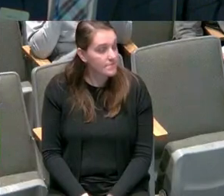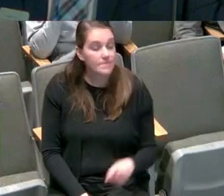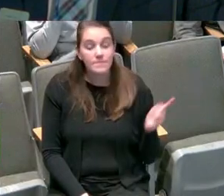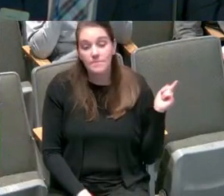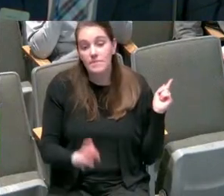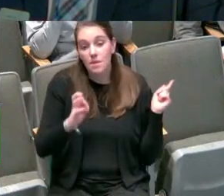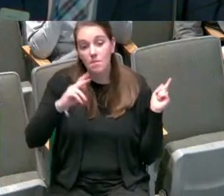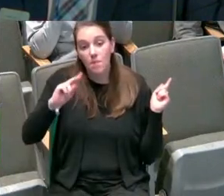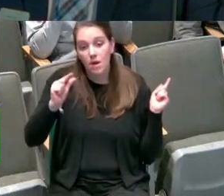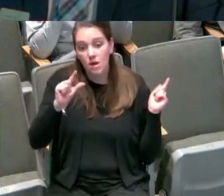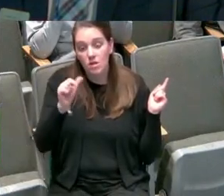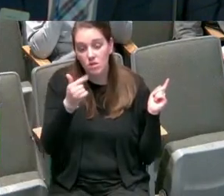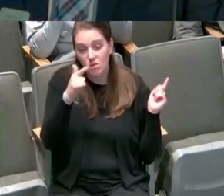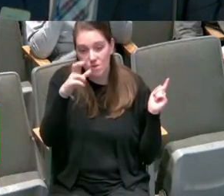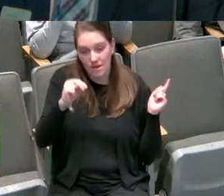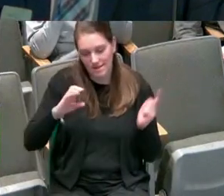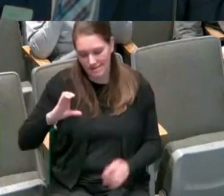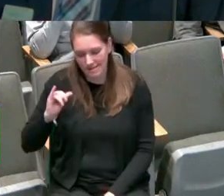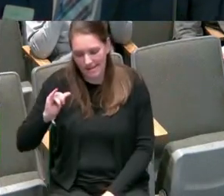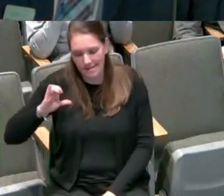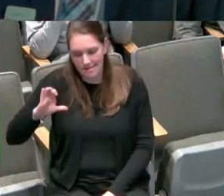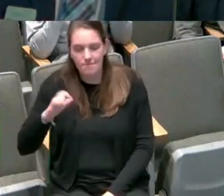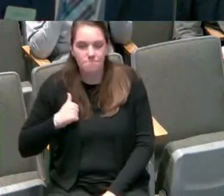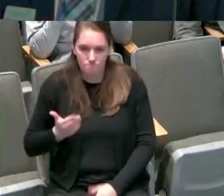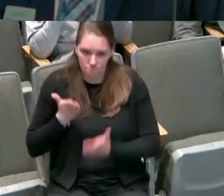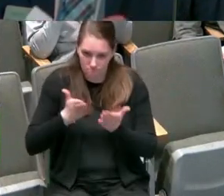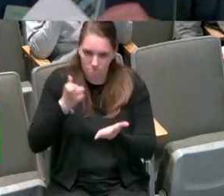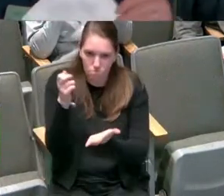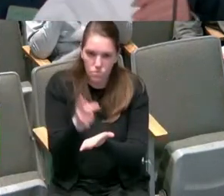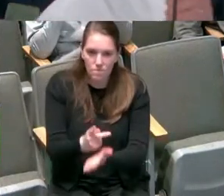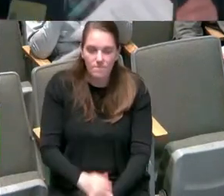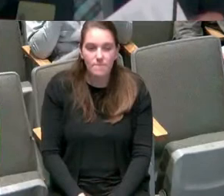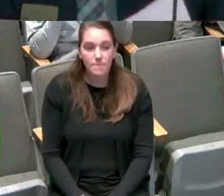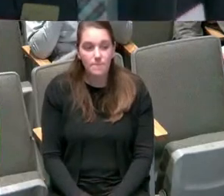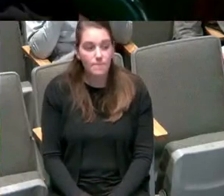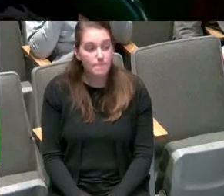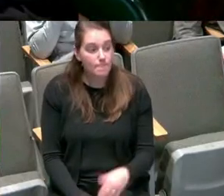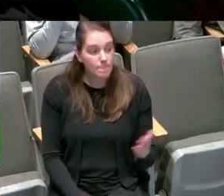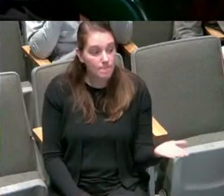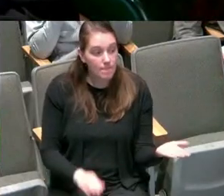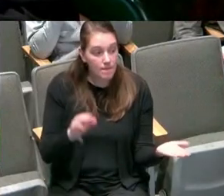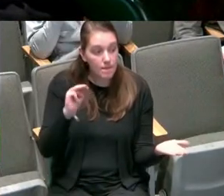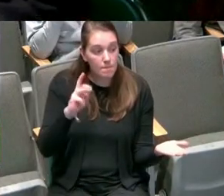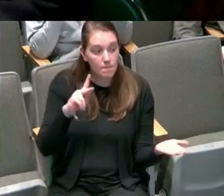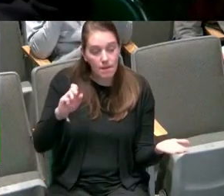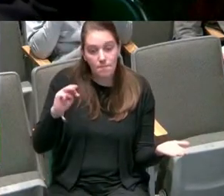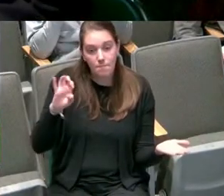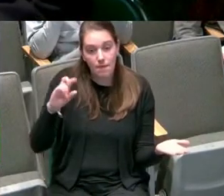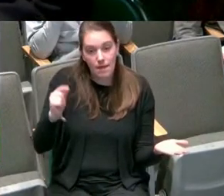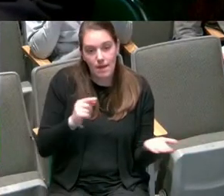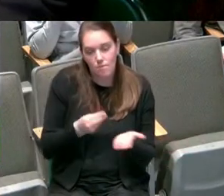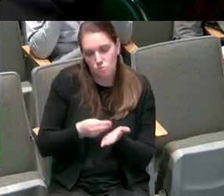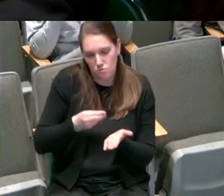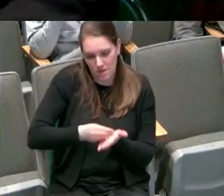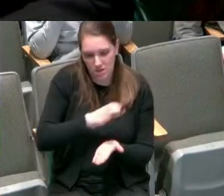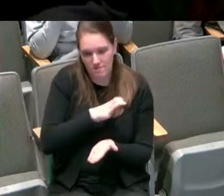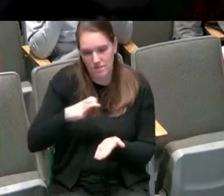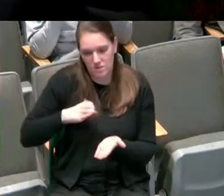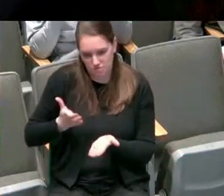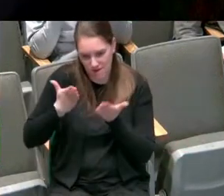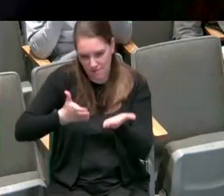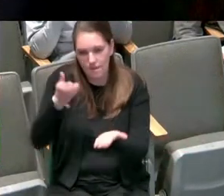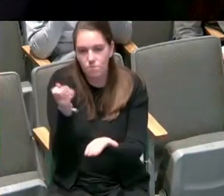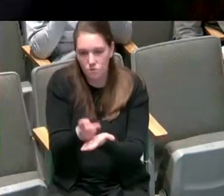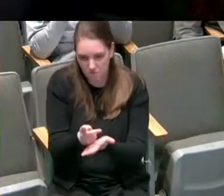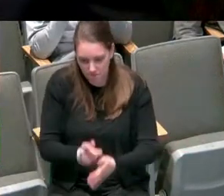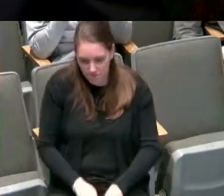Mark Logan cic recommends approval Mike Manning appropriation committee recommends approval